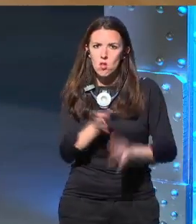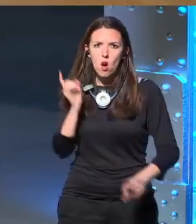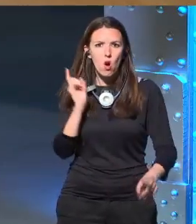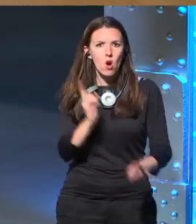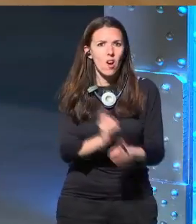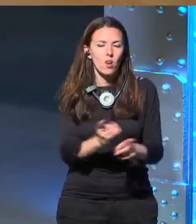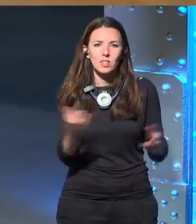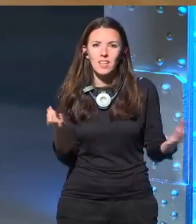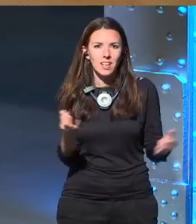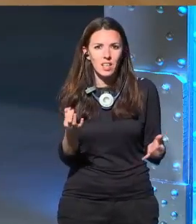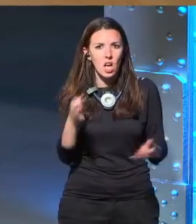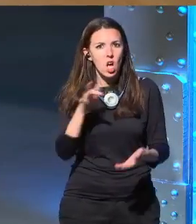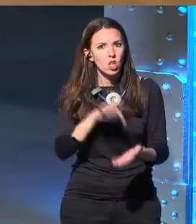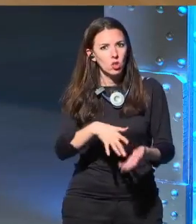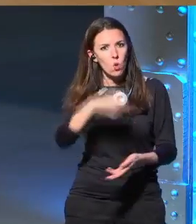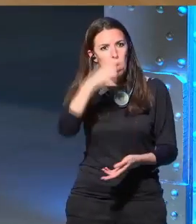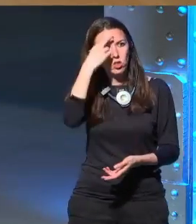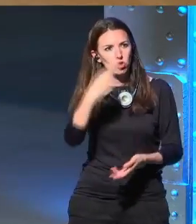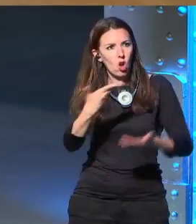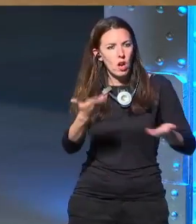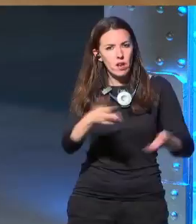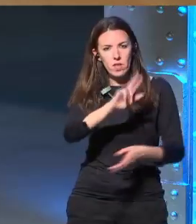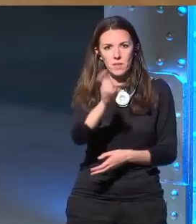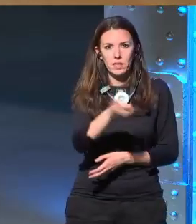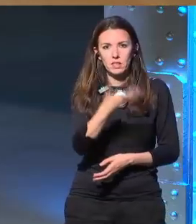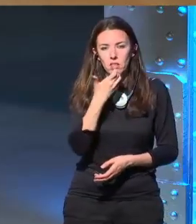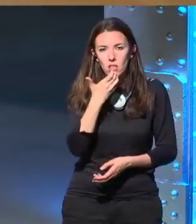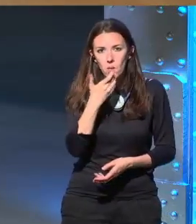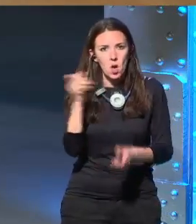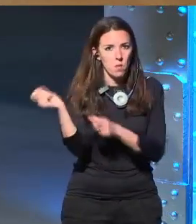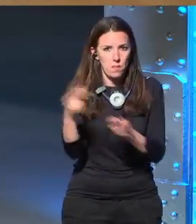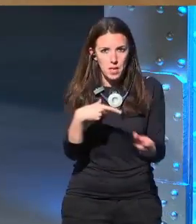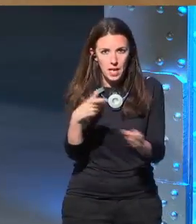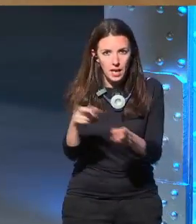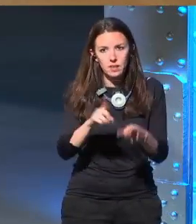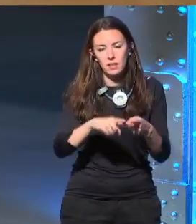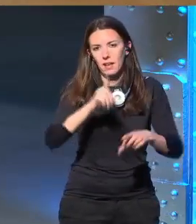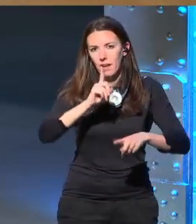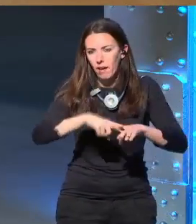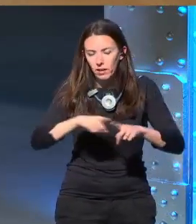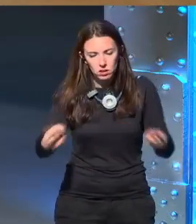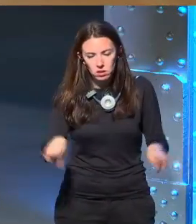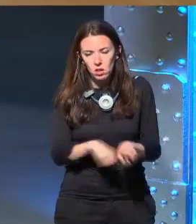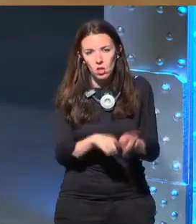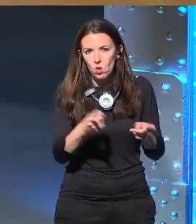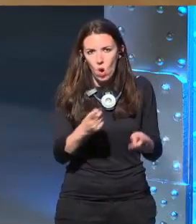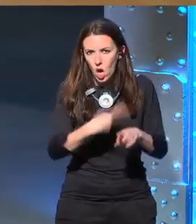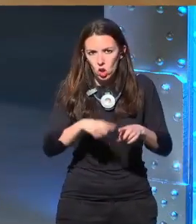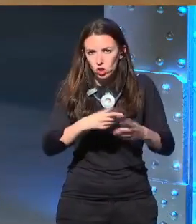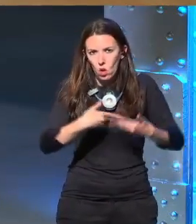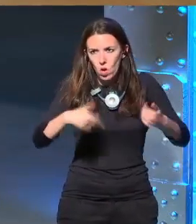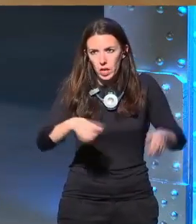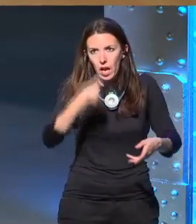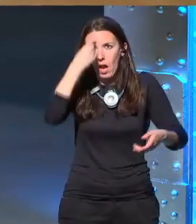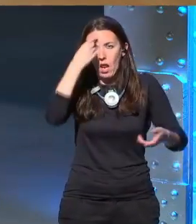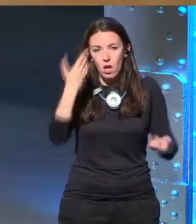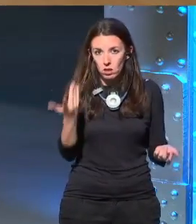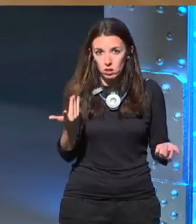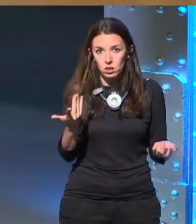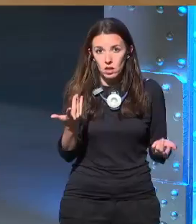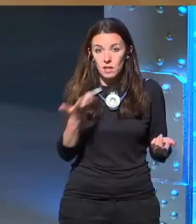a tolerance of diversity, whether it's immigrants, whether it's gays, whether it's whatever it may be. But if you look at the most